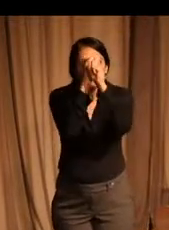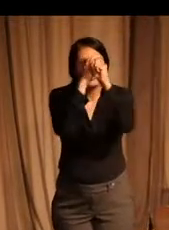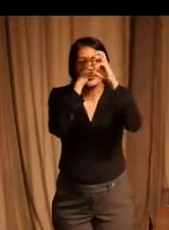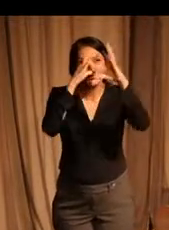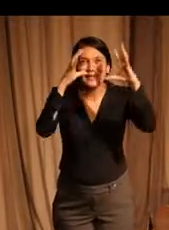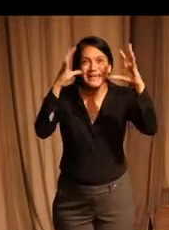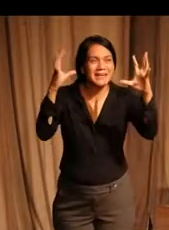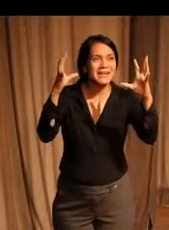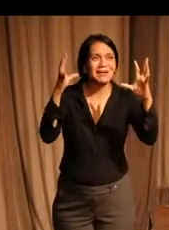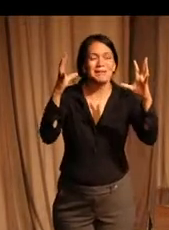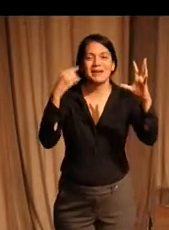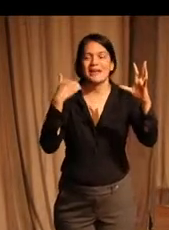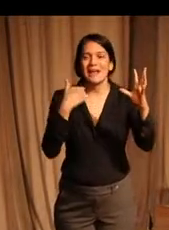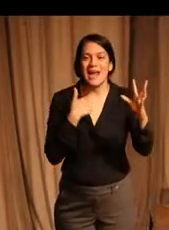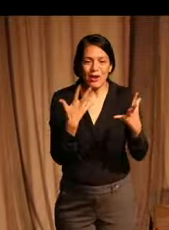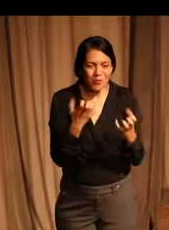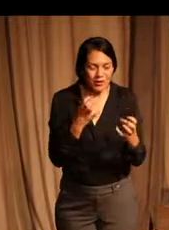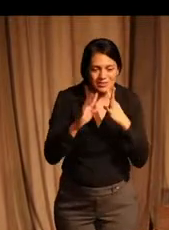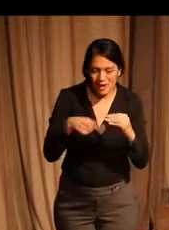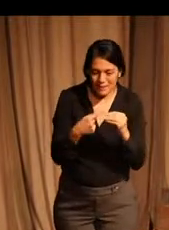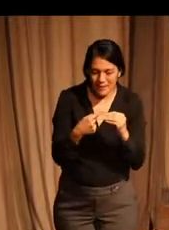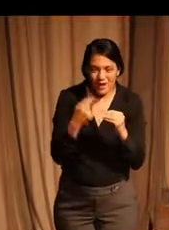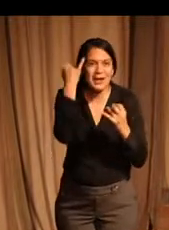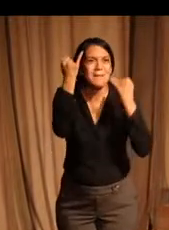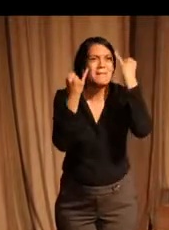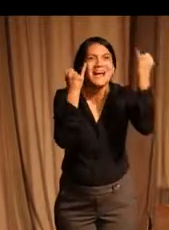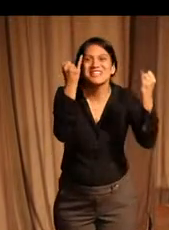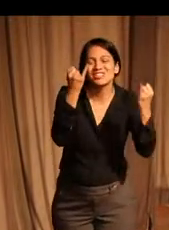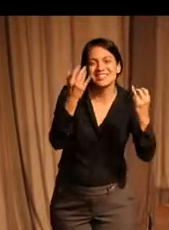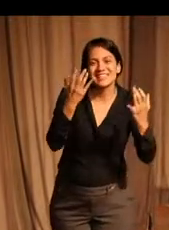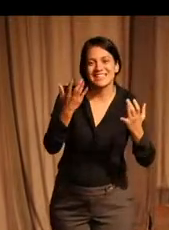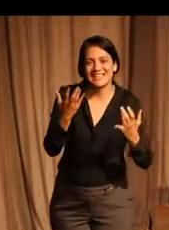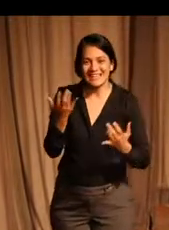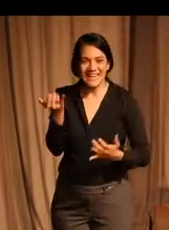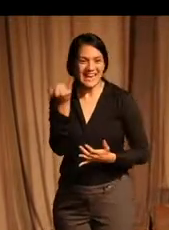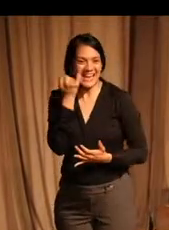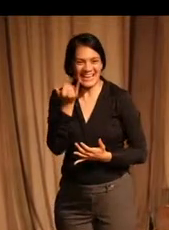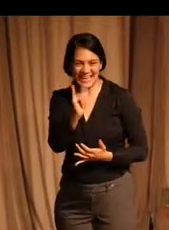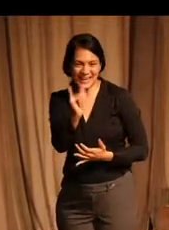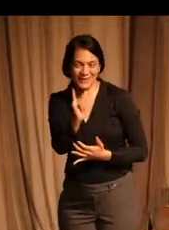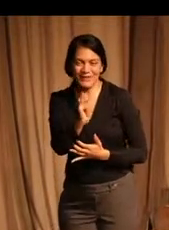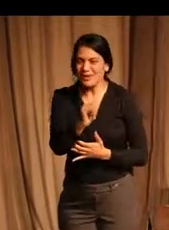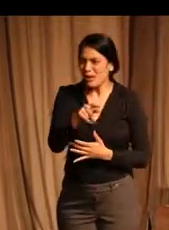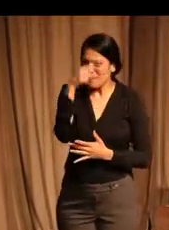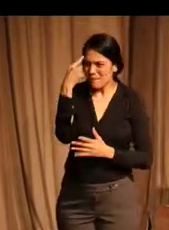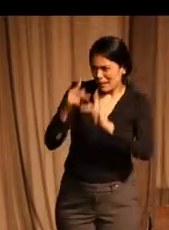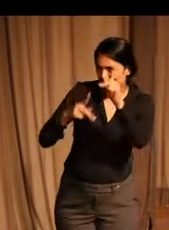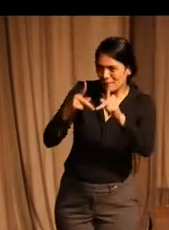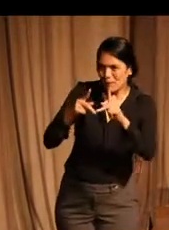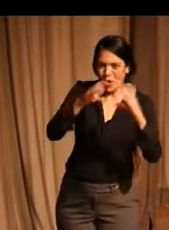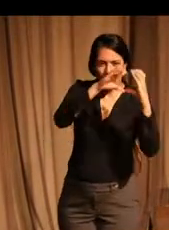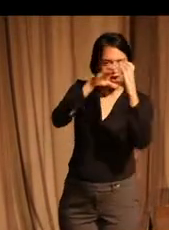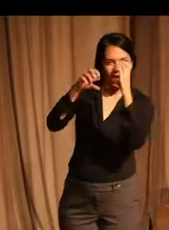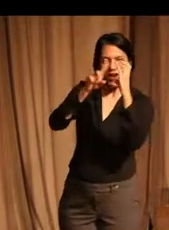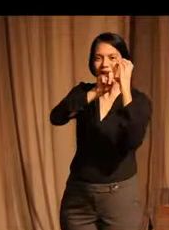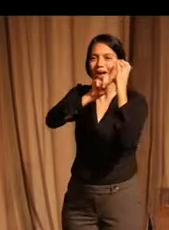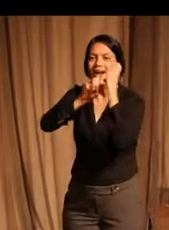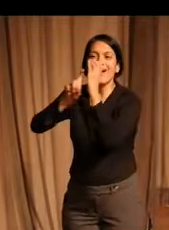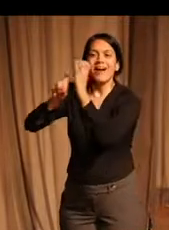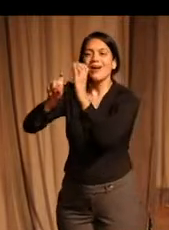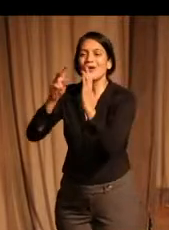little bit about that imagination, black people in the sky reading Aimé Césaire and however that comes up.